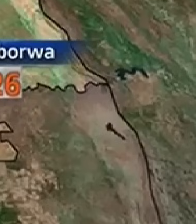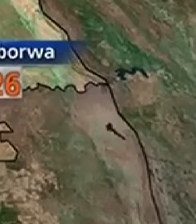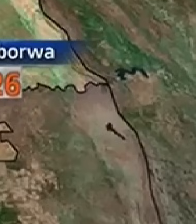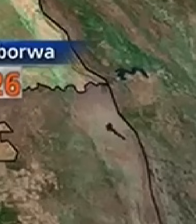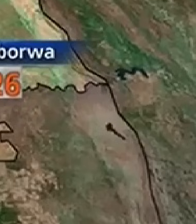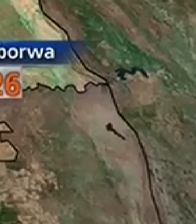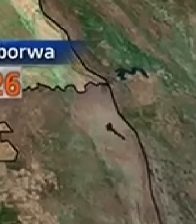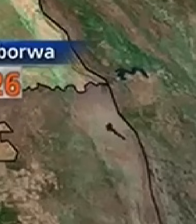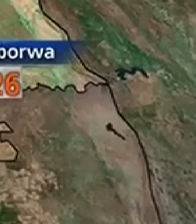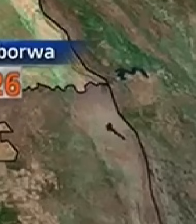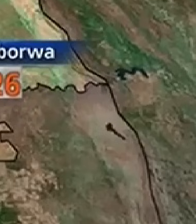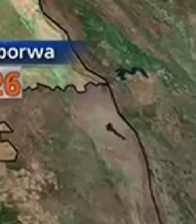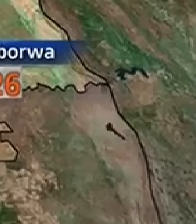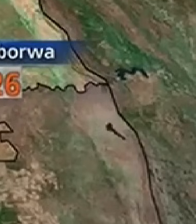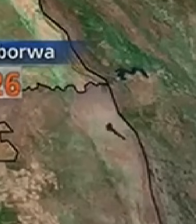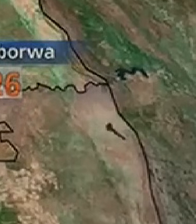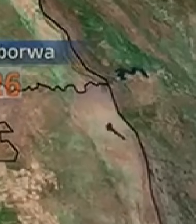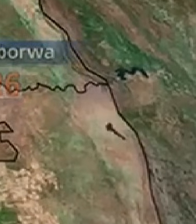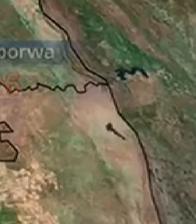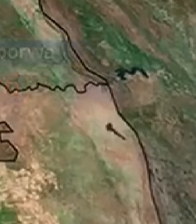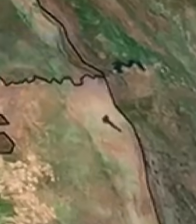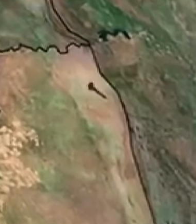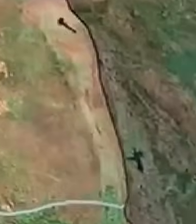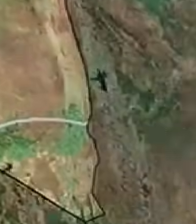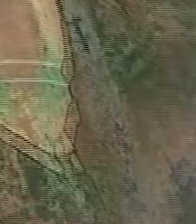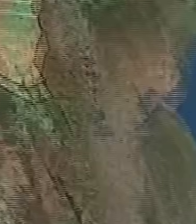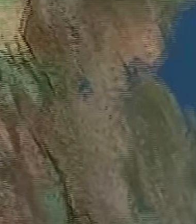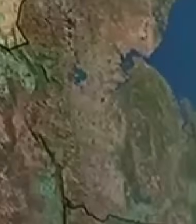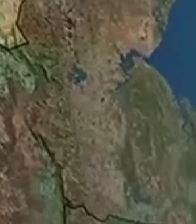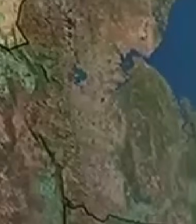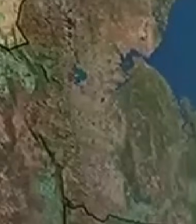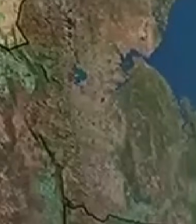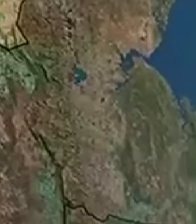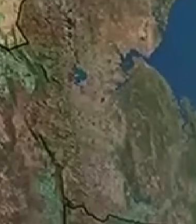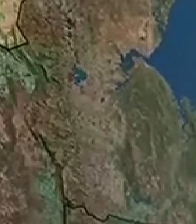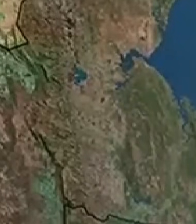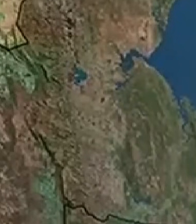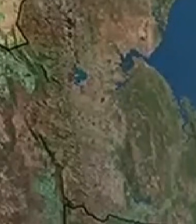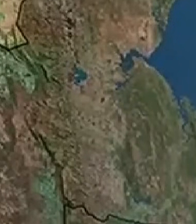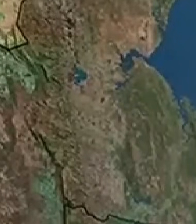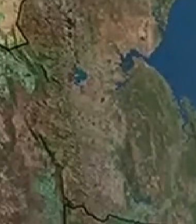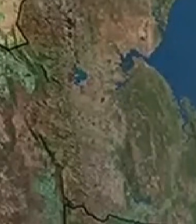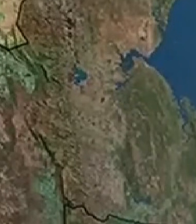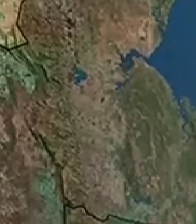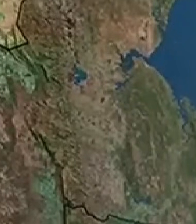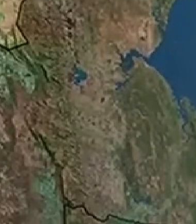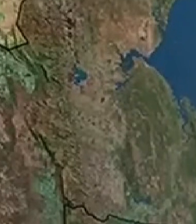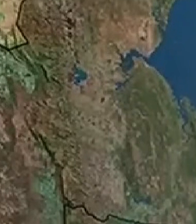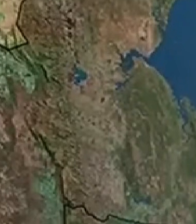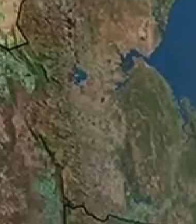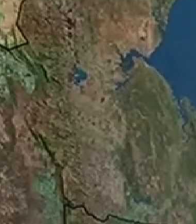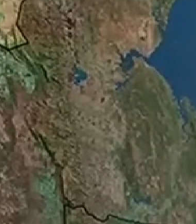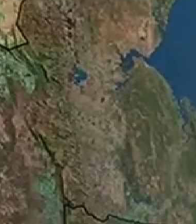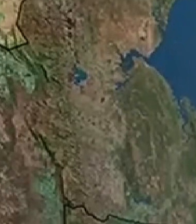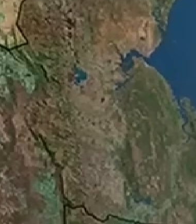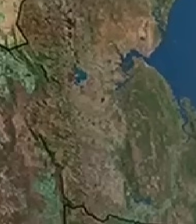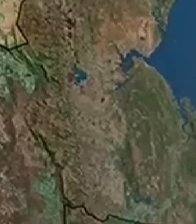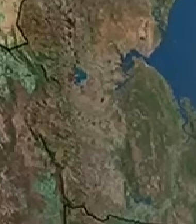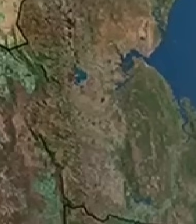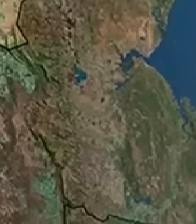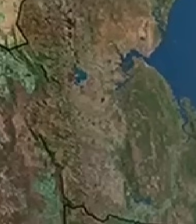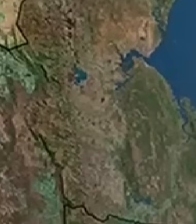pula tsena tsa haisale ho tla tlhophole re ga re thafela go mashome a mabedi a meze emene ka ofela ya re bala ka ta ka re Mpumalanga ha re setse re shebile hona ka